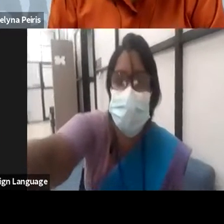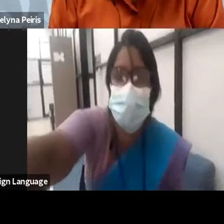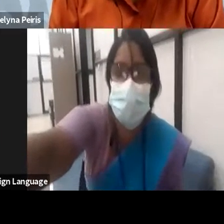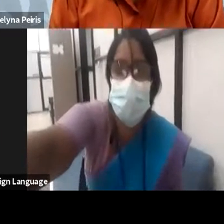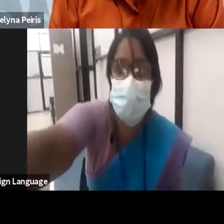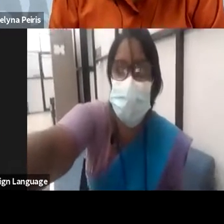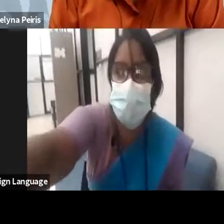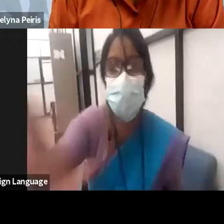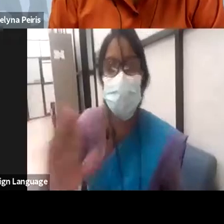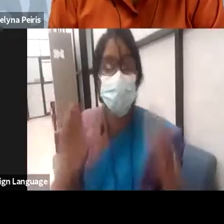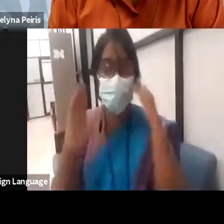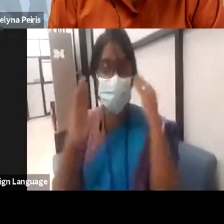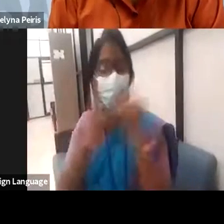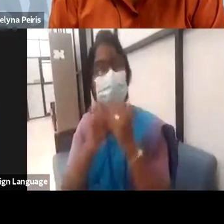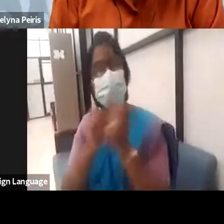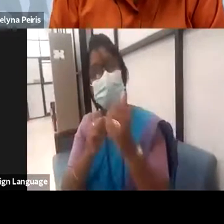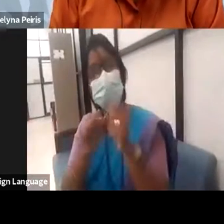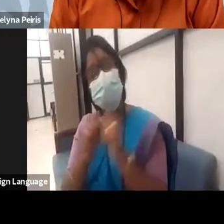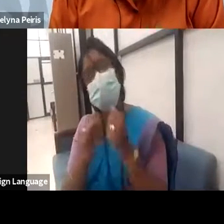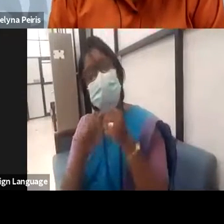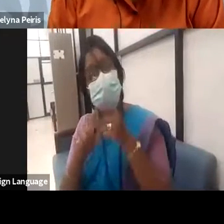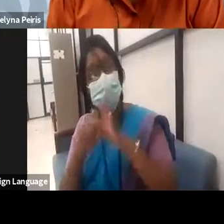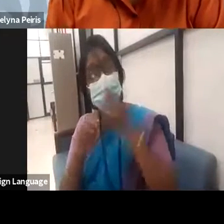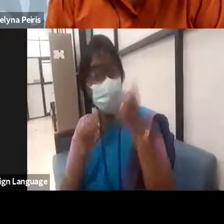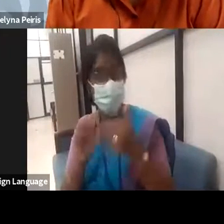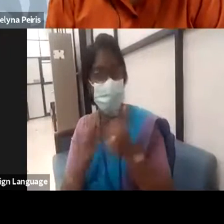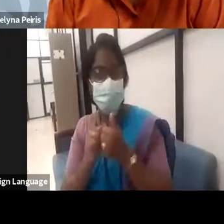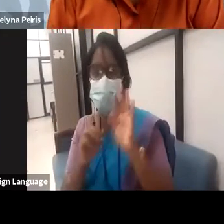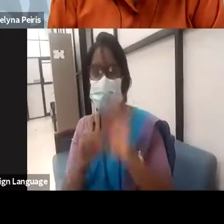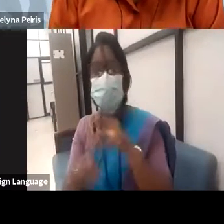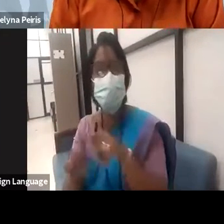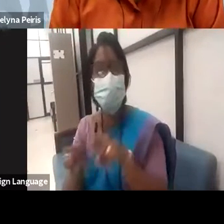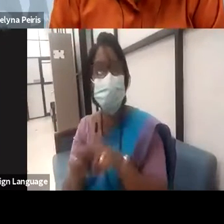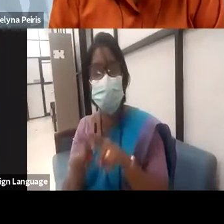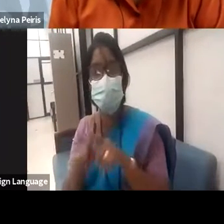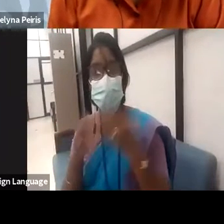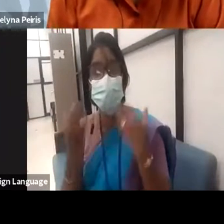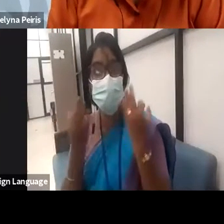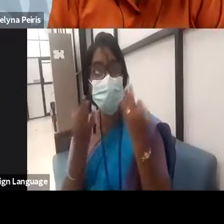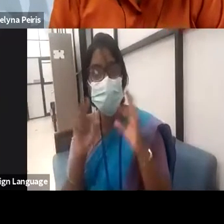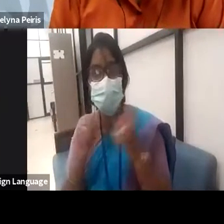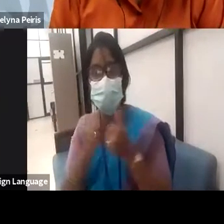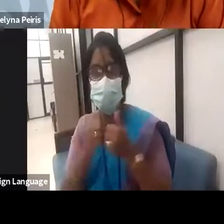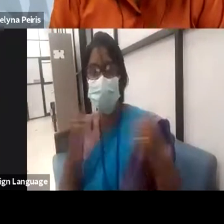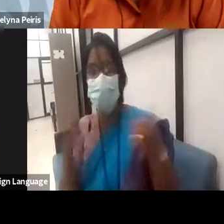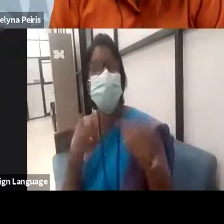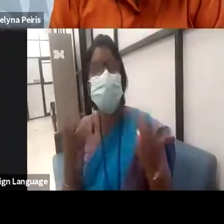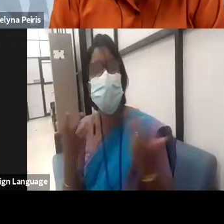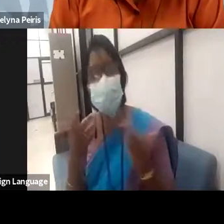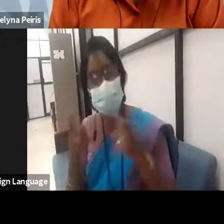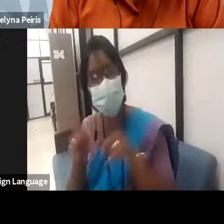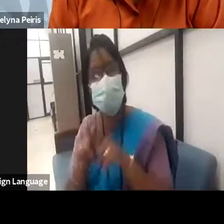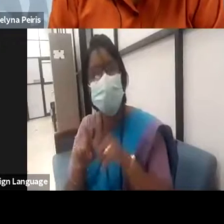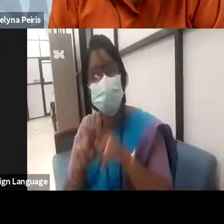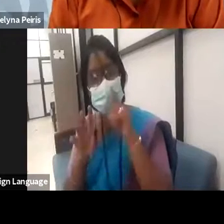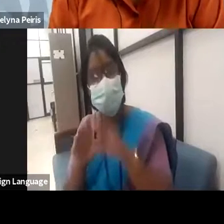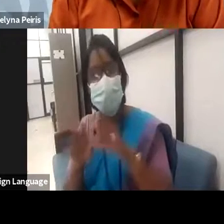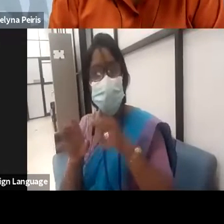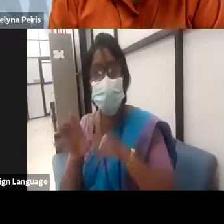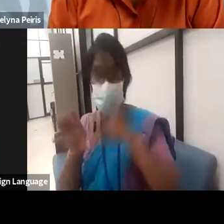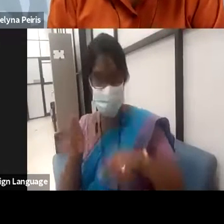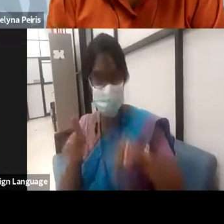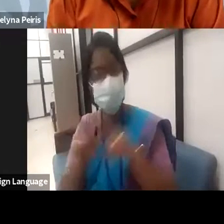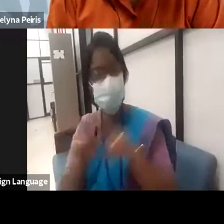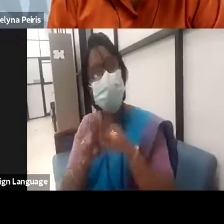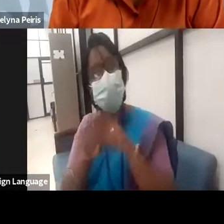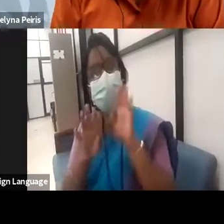away from that purpose in order to survive? My mother was very clear. She read us the kind of riot act and said, no one at